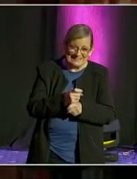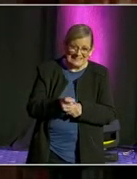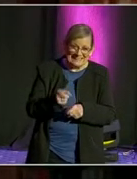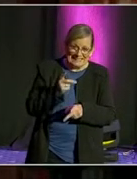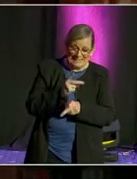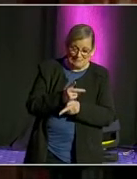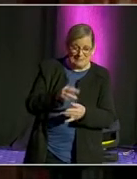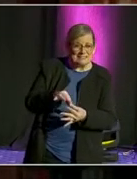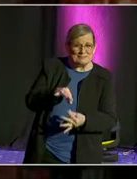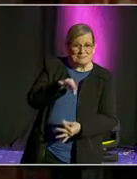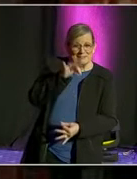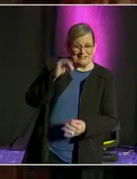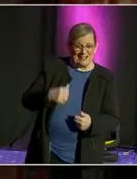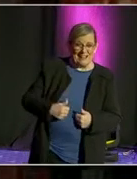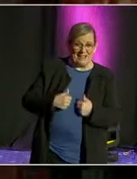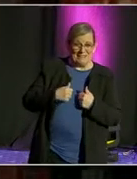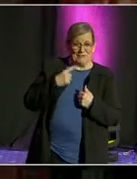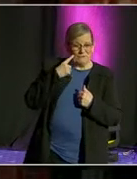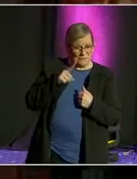festival alive.